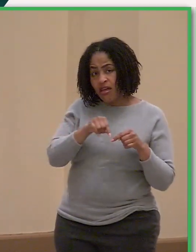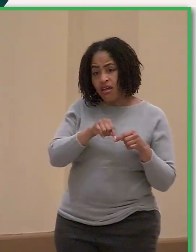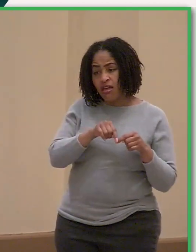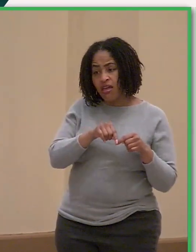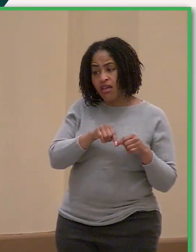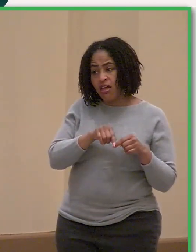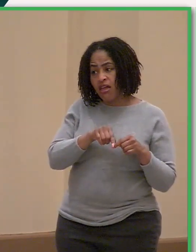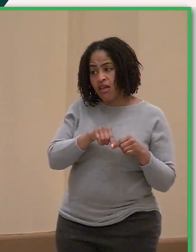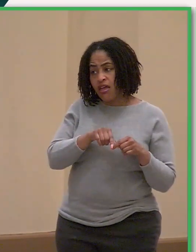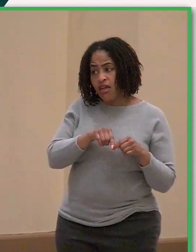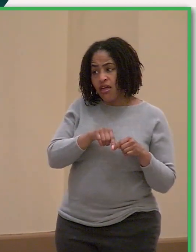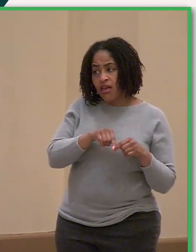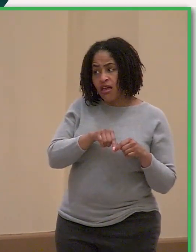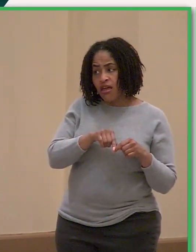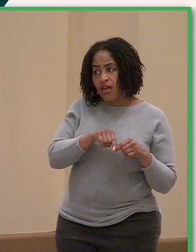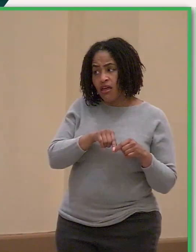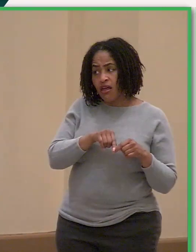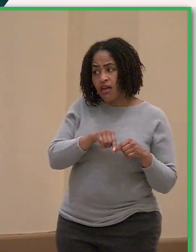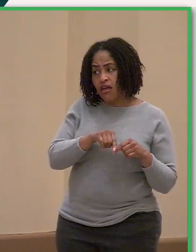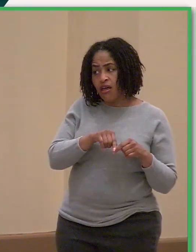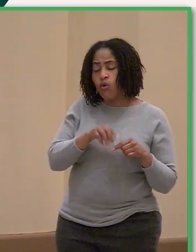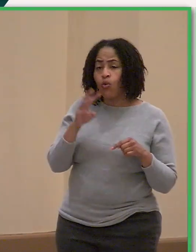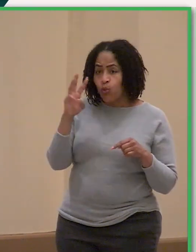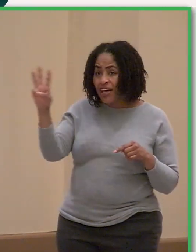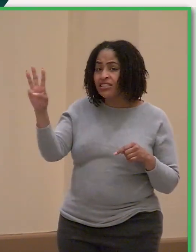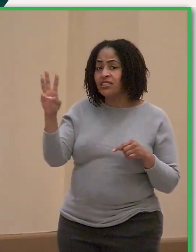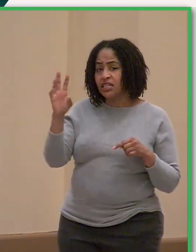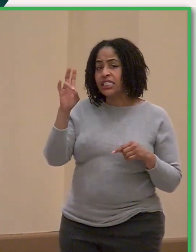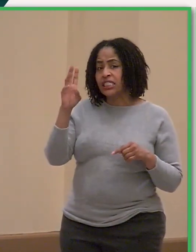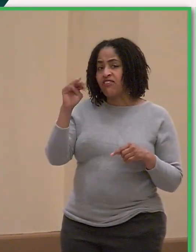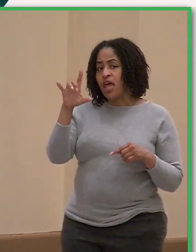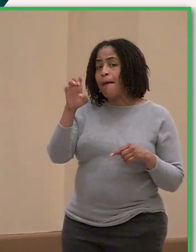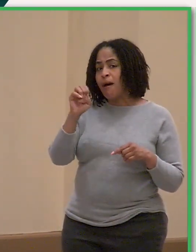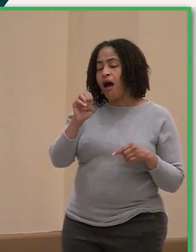West 7 Mile,